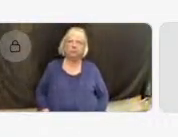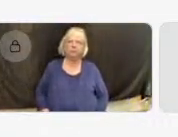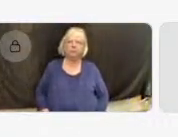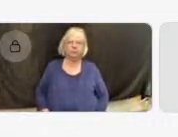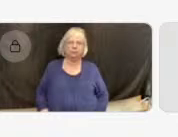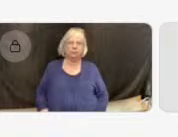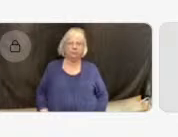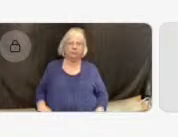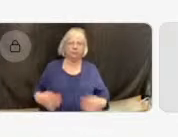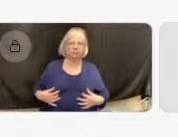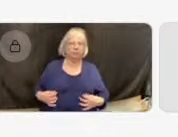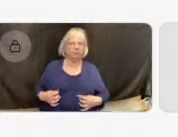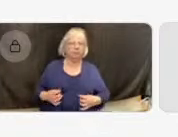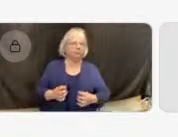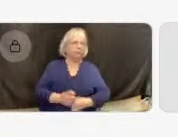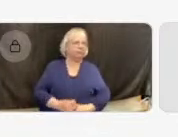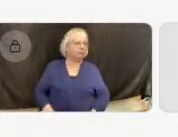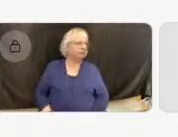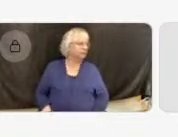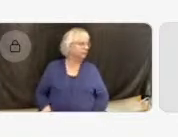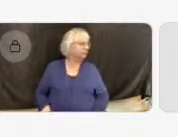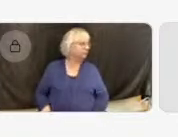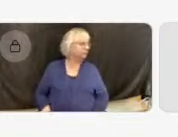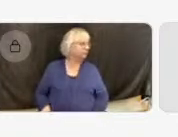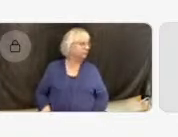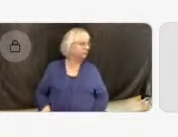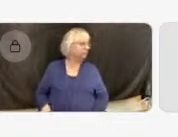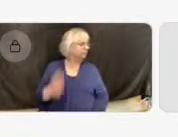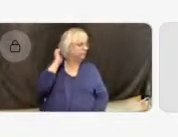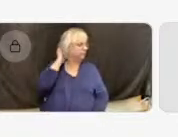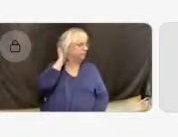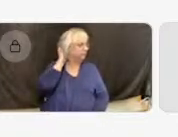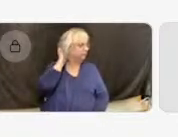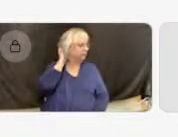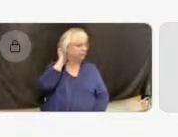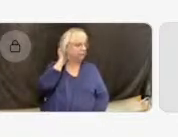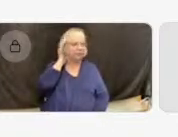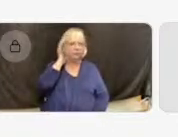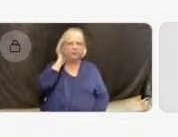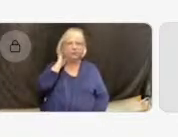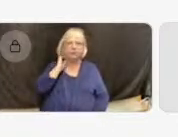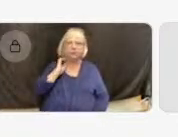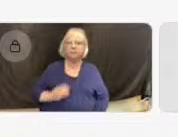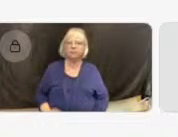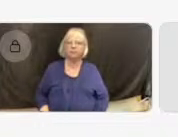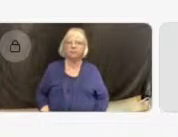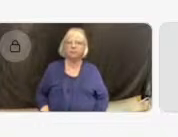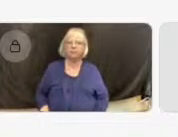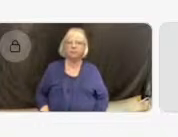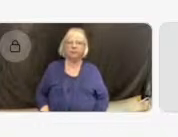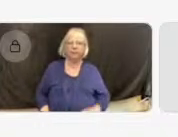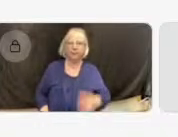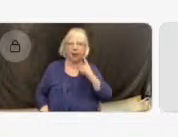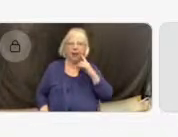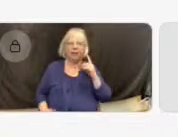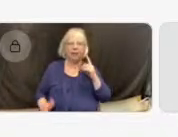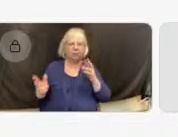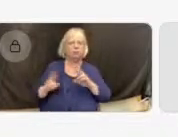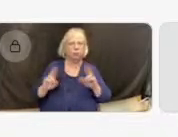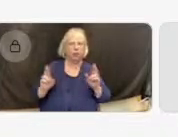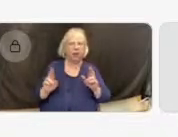hear the reading from Walter again. Yeah, tell me when you're ready, and I'll come back up here. I think everybody is ready now. Ready?